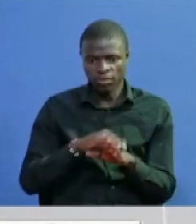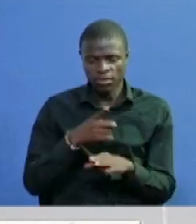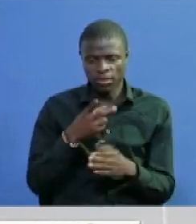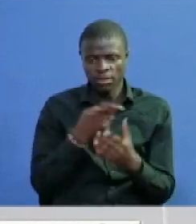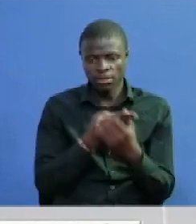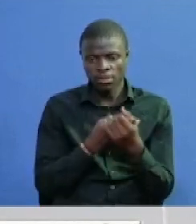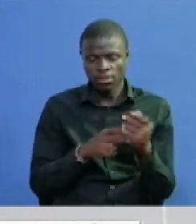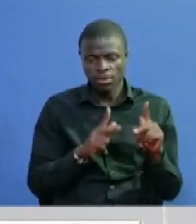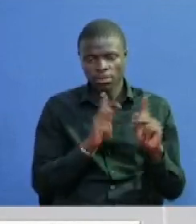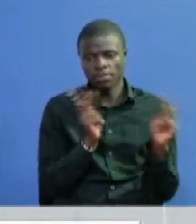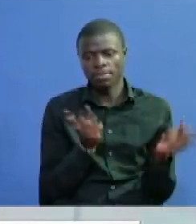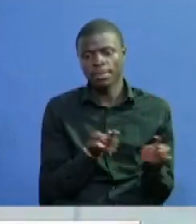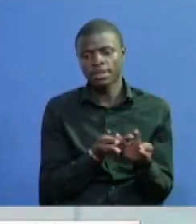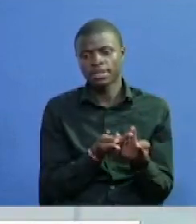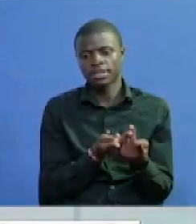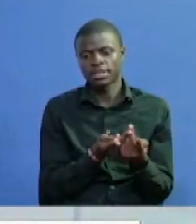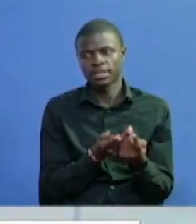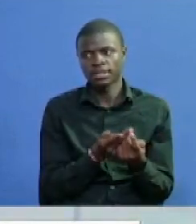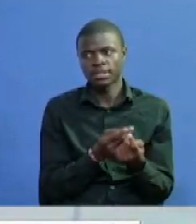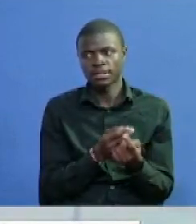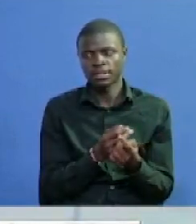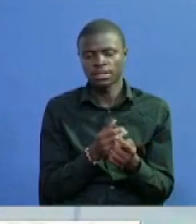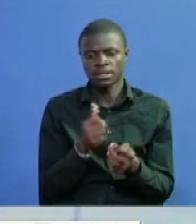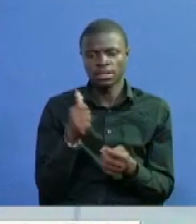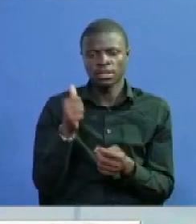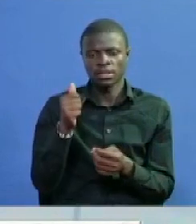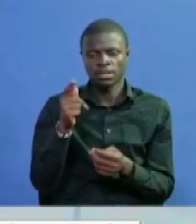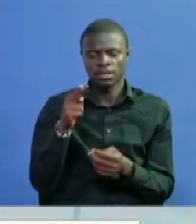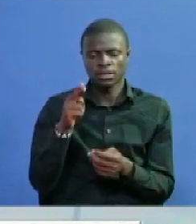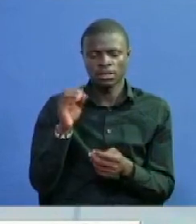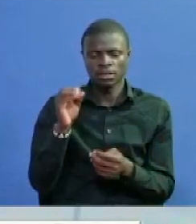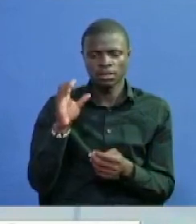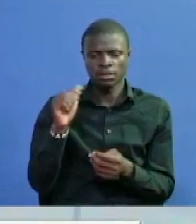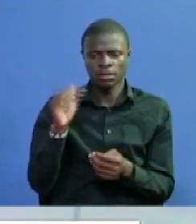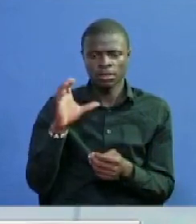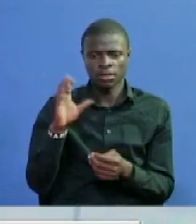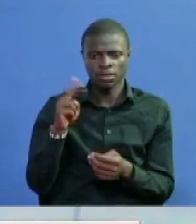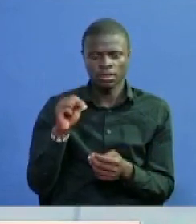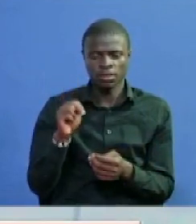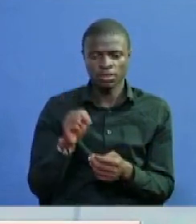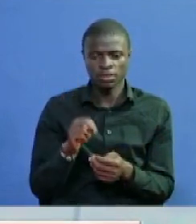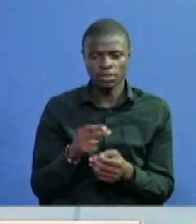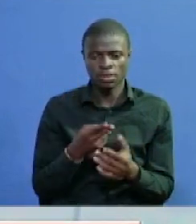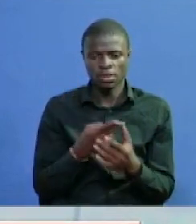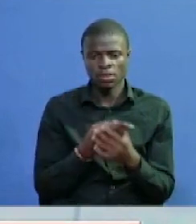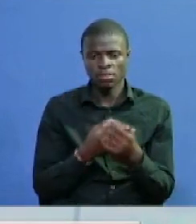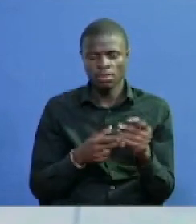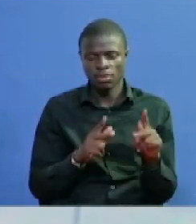approach? First of all, a bipartisan approach means that